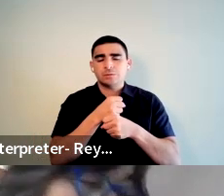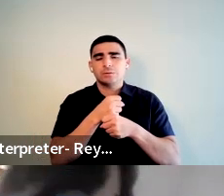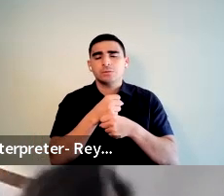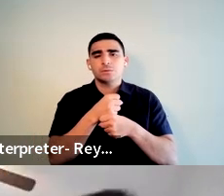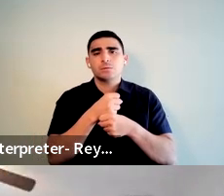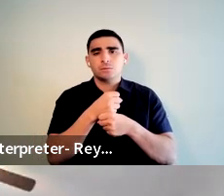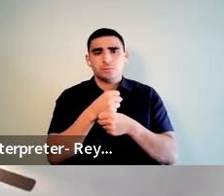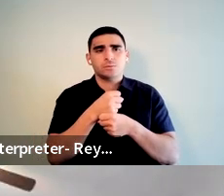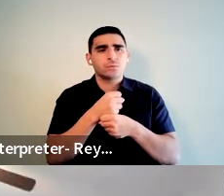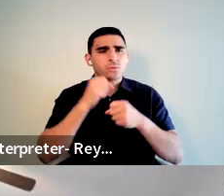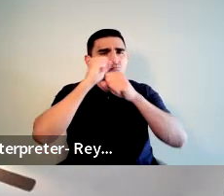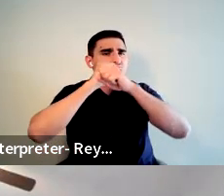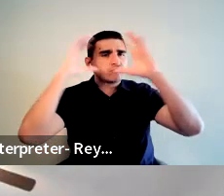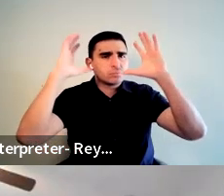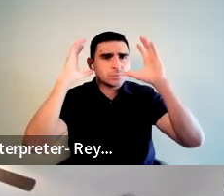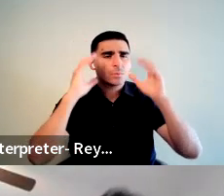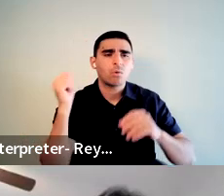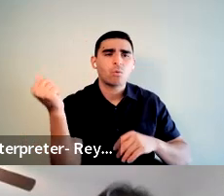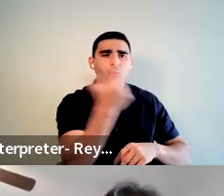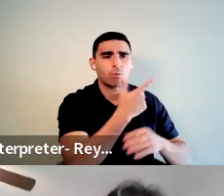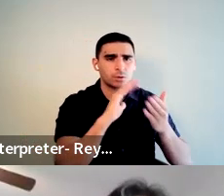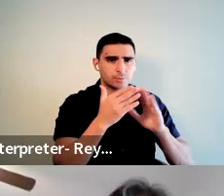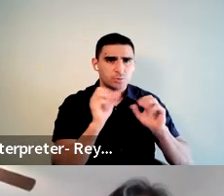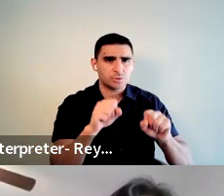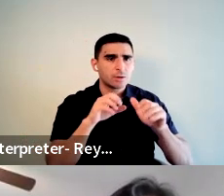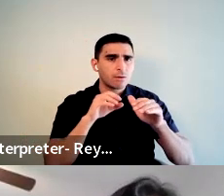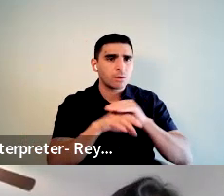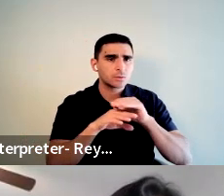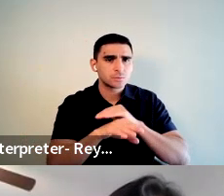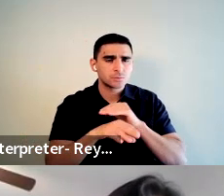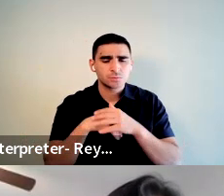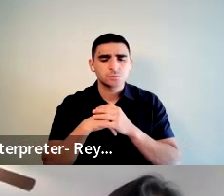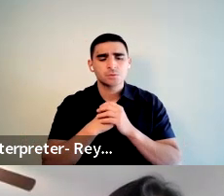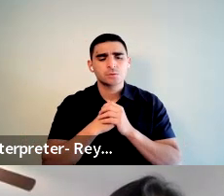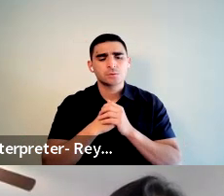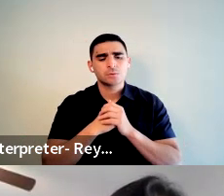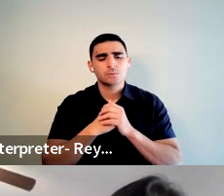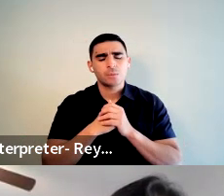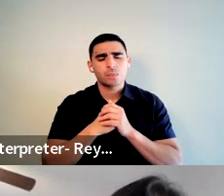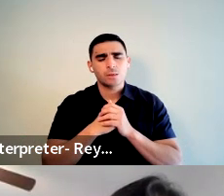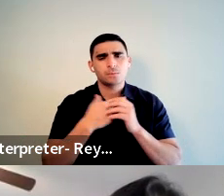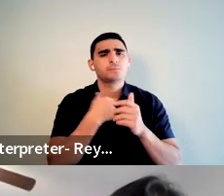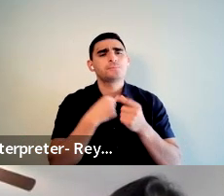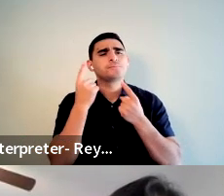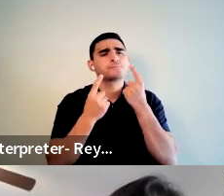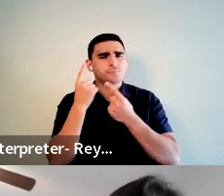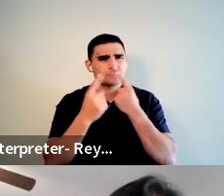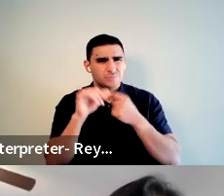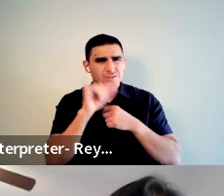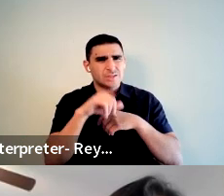of the full community being able to access that. And so when we talked in our team a little bit about, well, what could that vision look